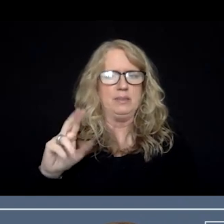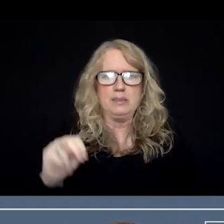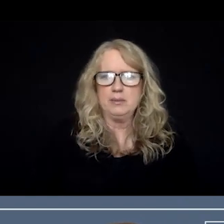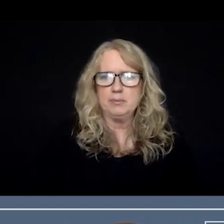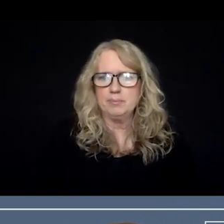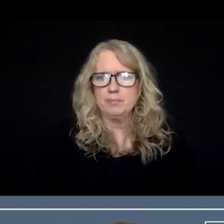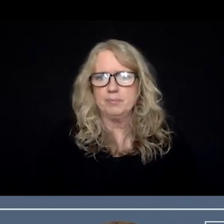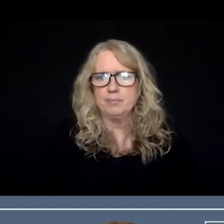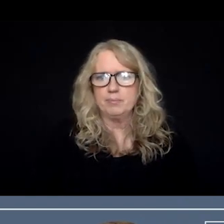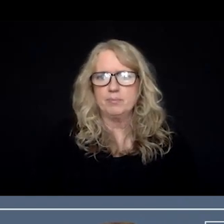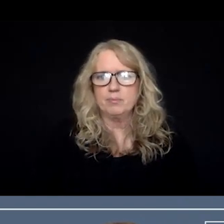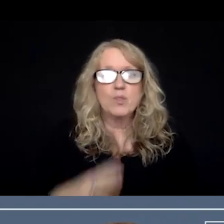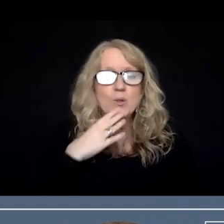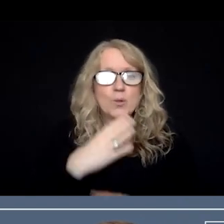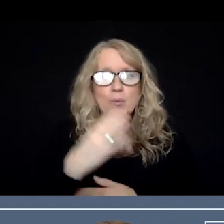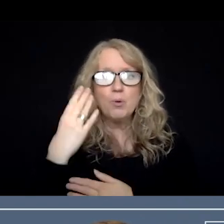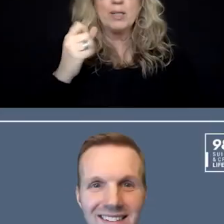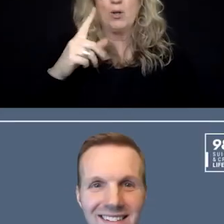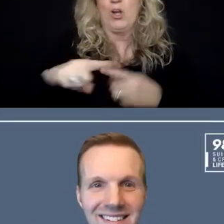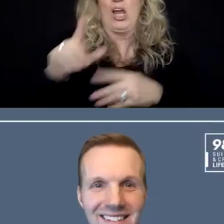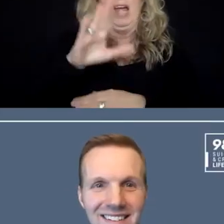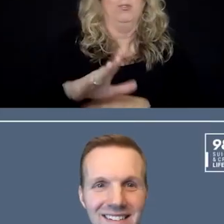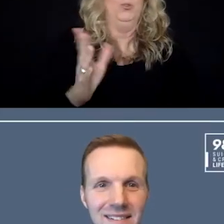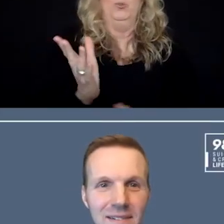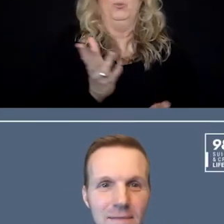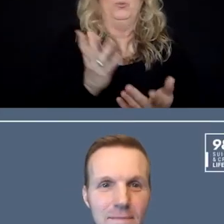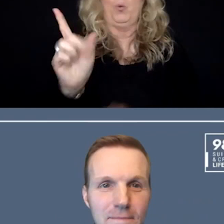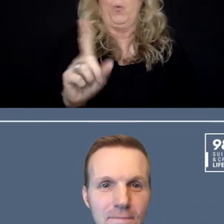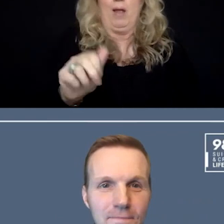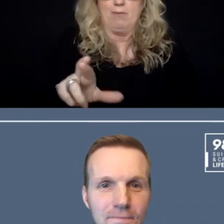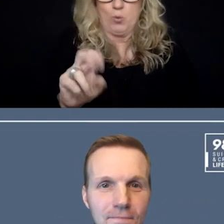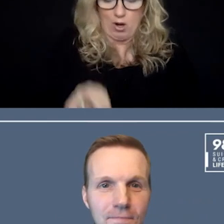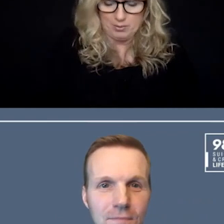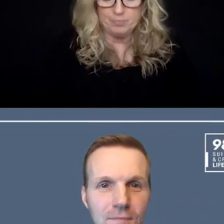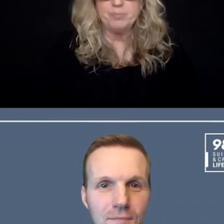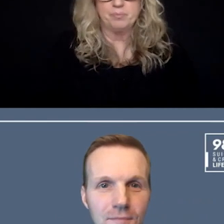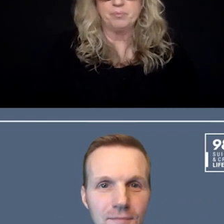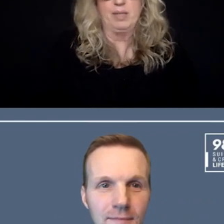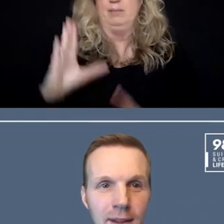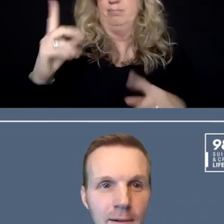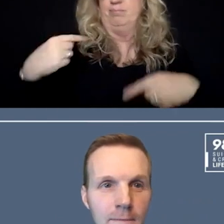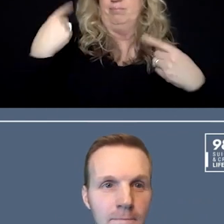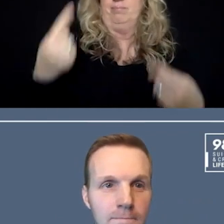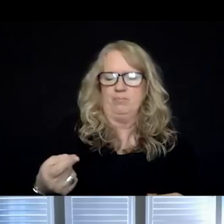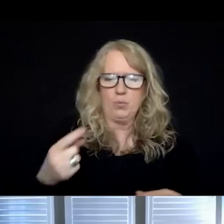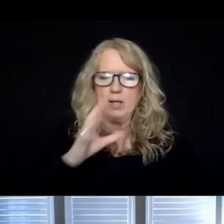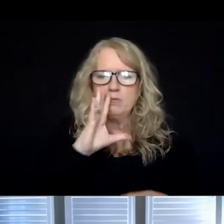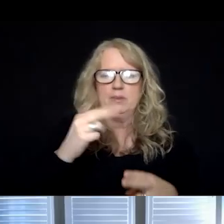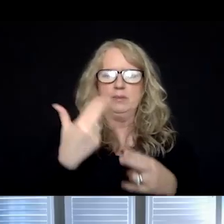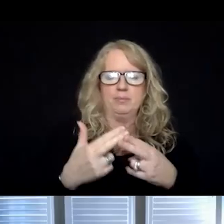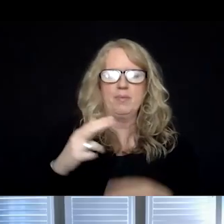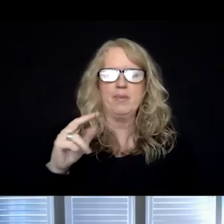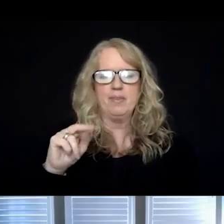Hi, good morning, everyone, or afternoon, wherever you are. It's been a while since we've talked about the